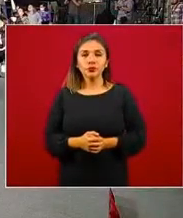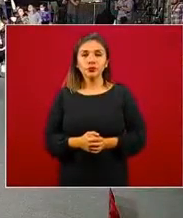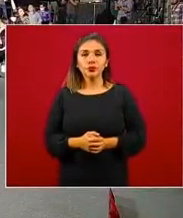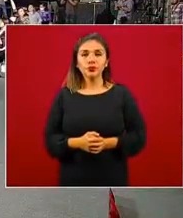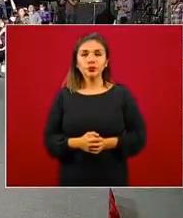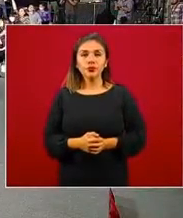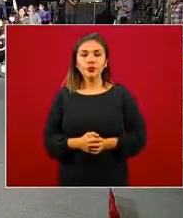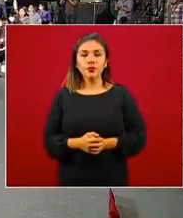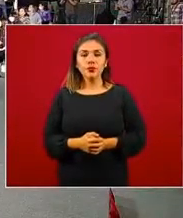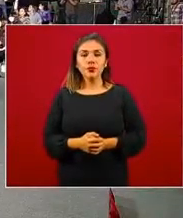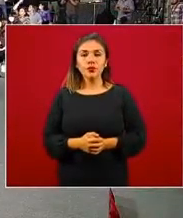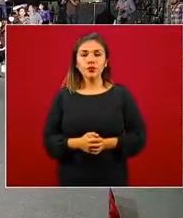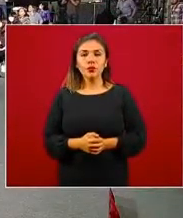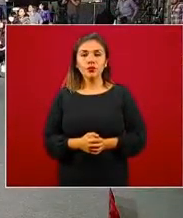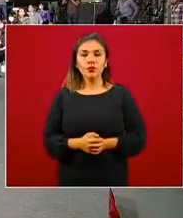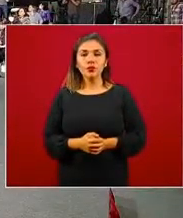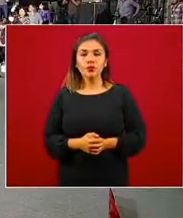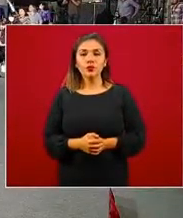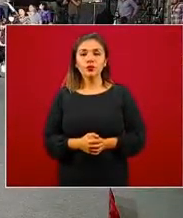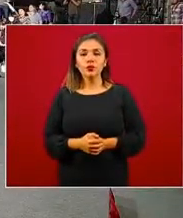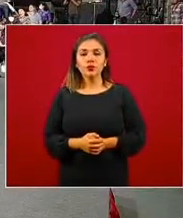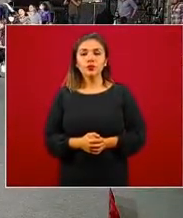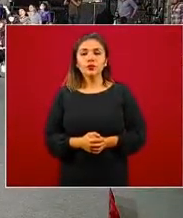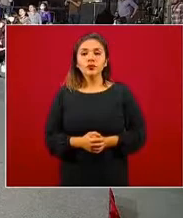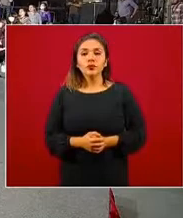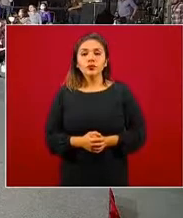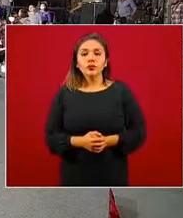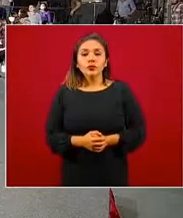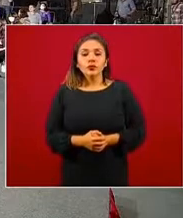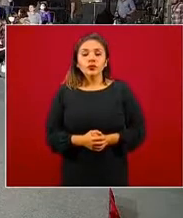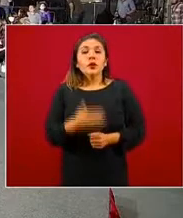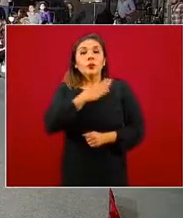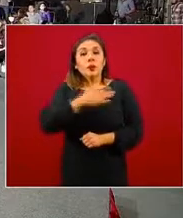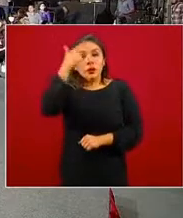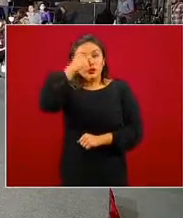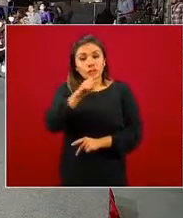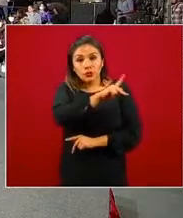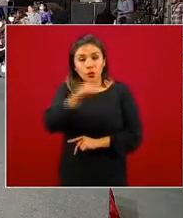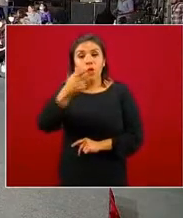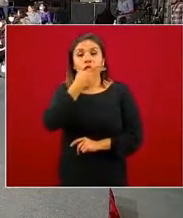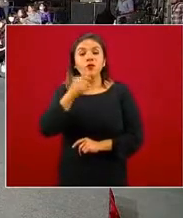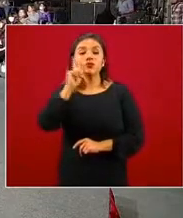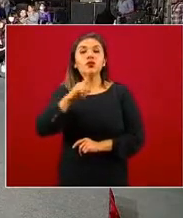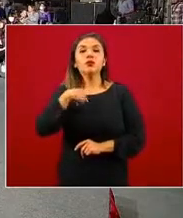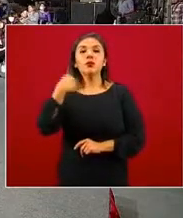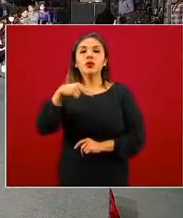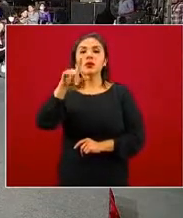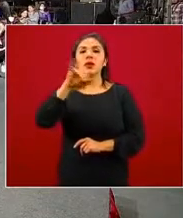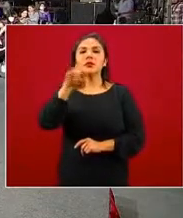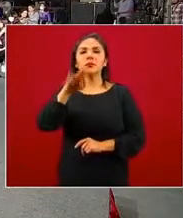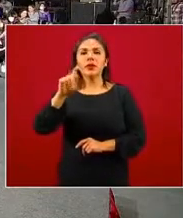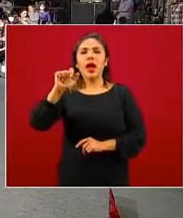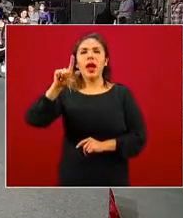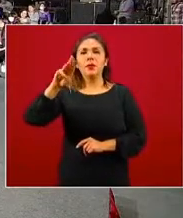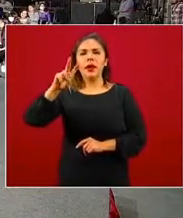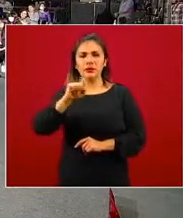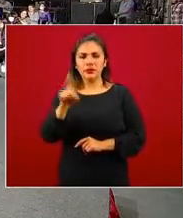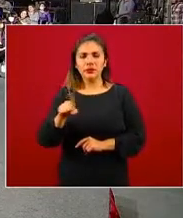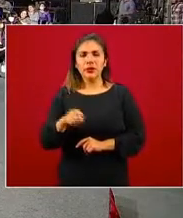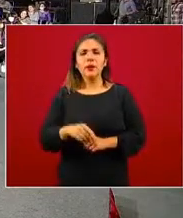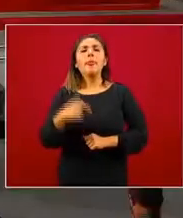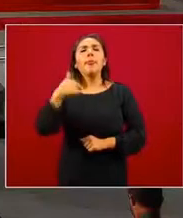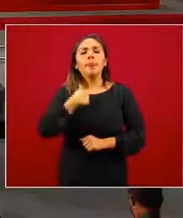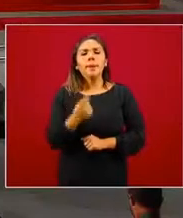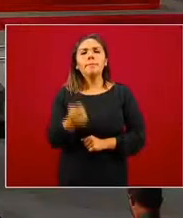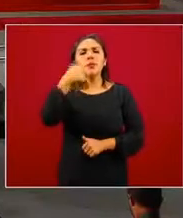Carlos, let's go. Okay, you. Okay. Good evening, everyone. Liz Alvarez from